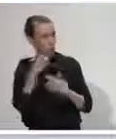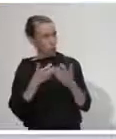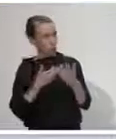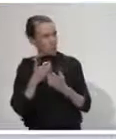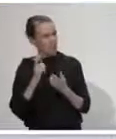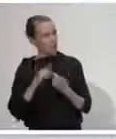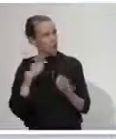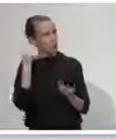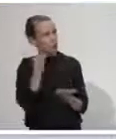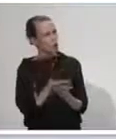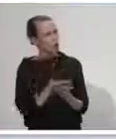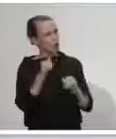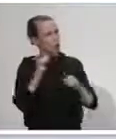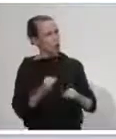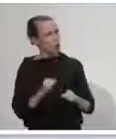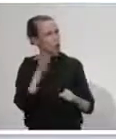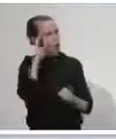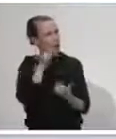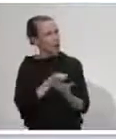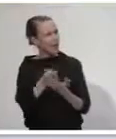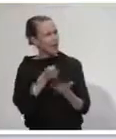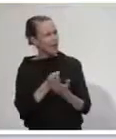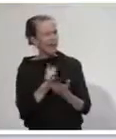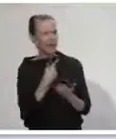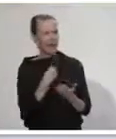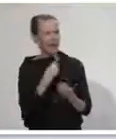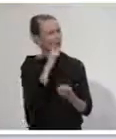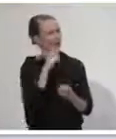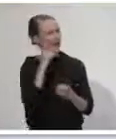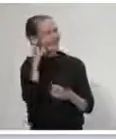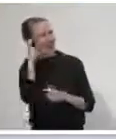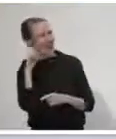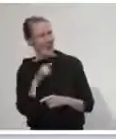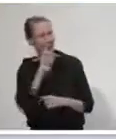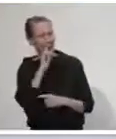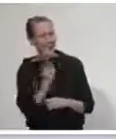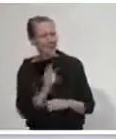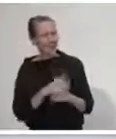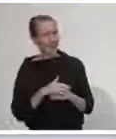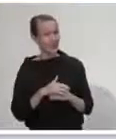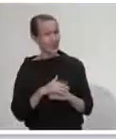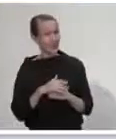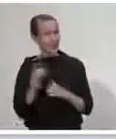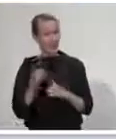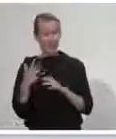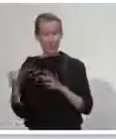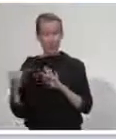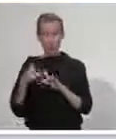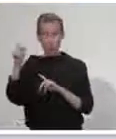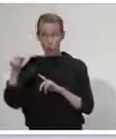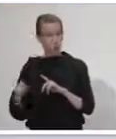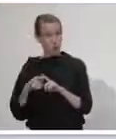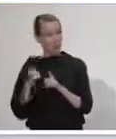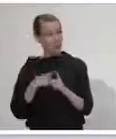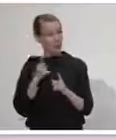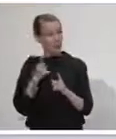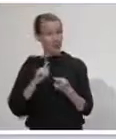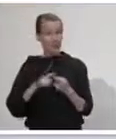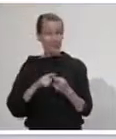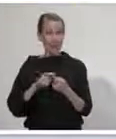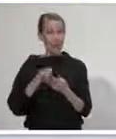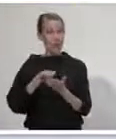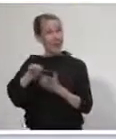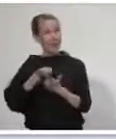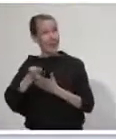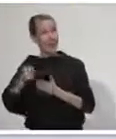We've had just one example of a student where they're paying full amount for their room and also contributing to where they're